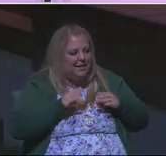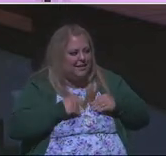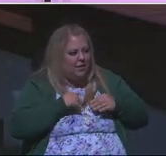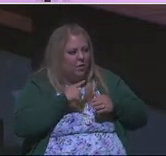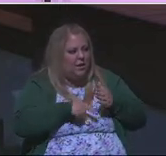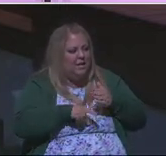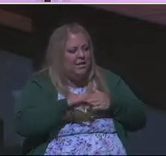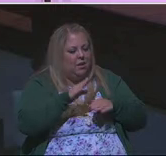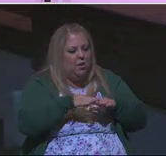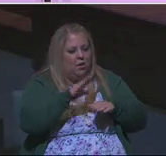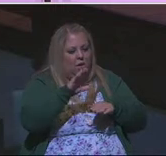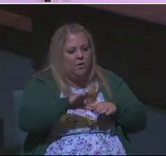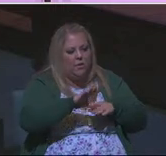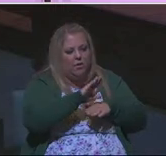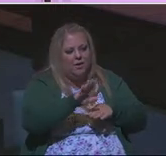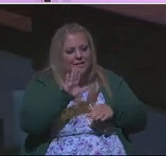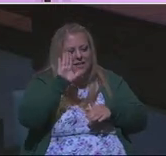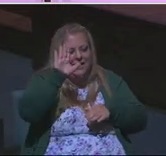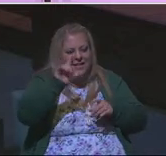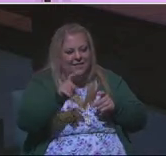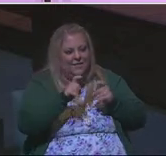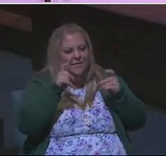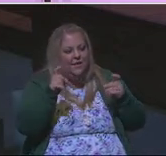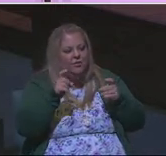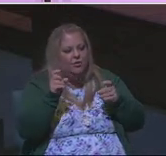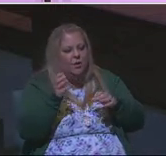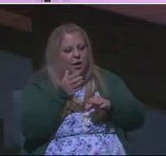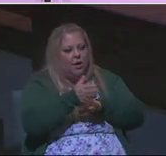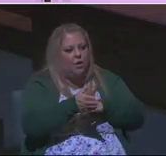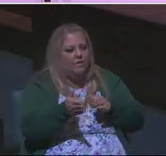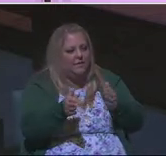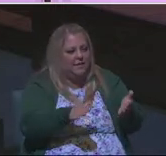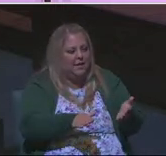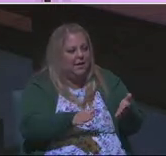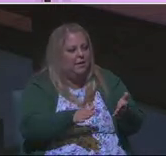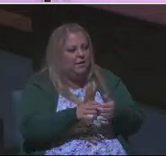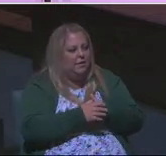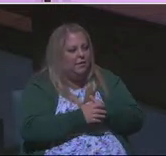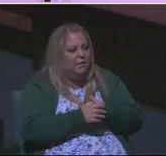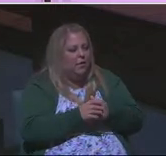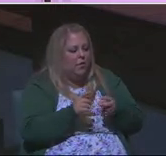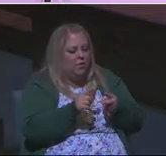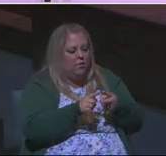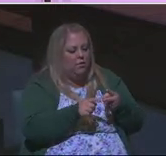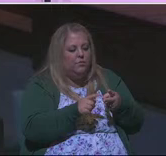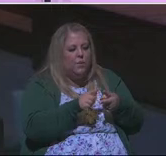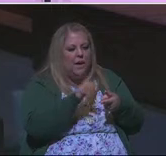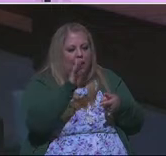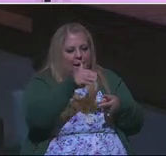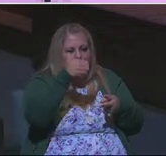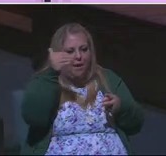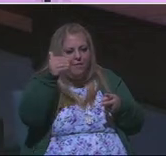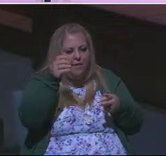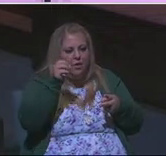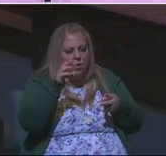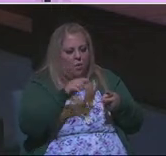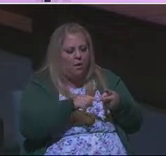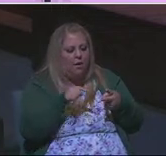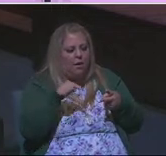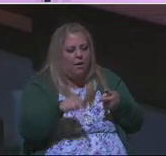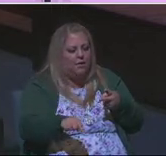his victory over death. Listen to me. One of two places, heaven or hell.